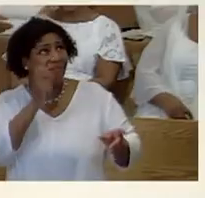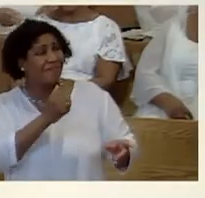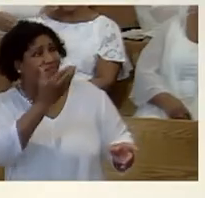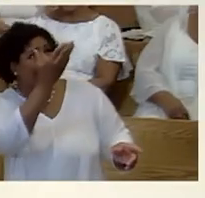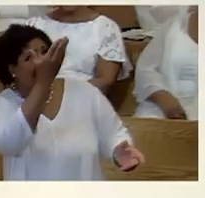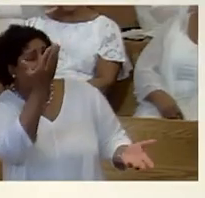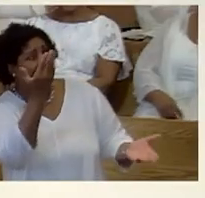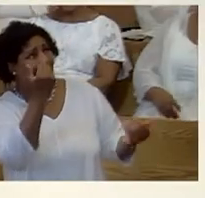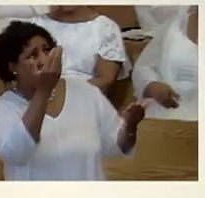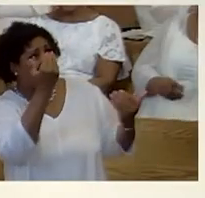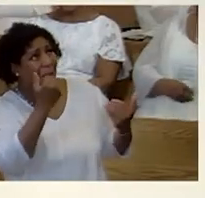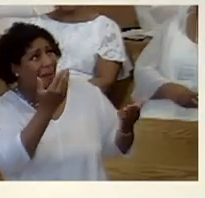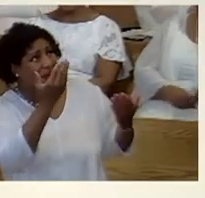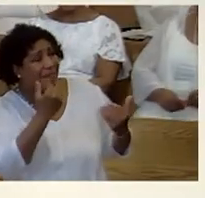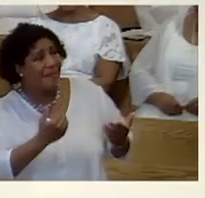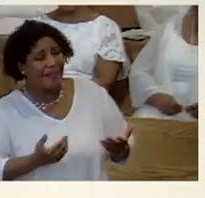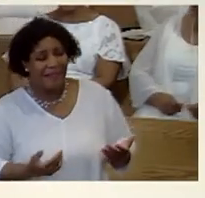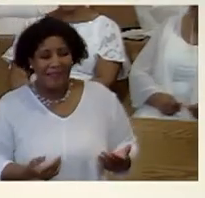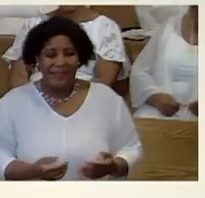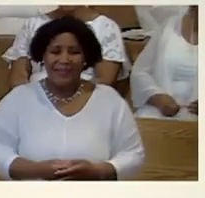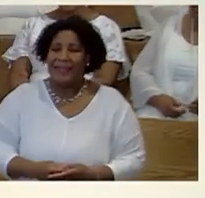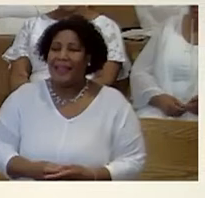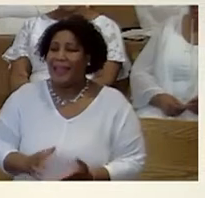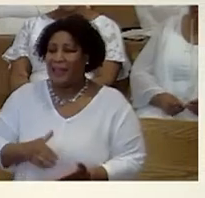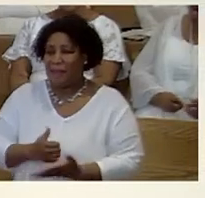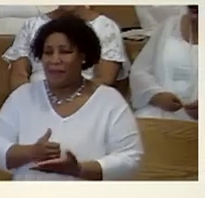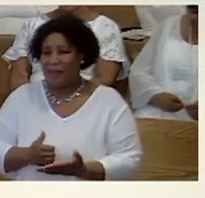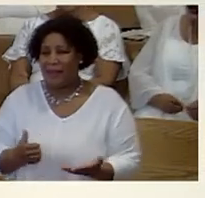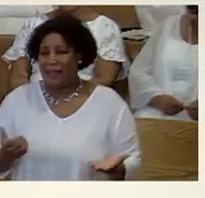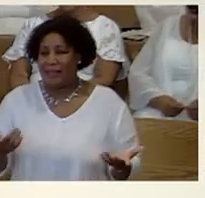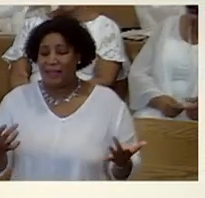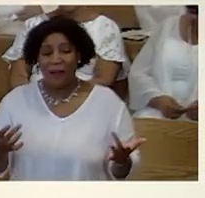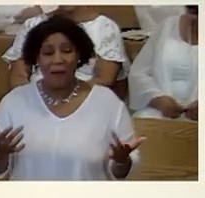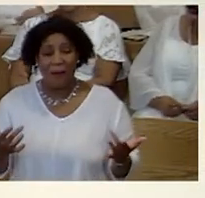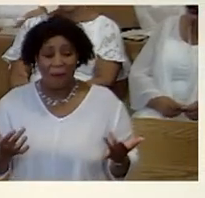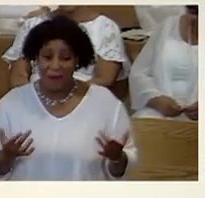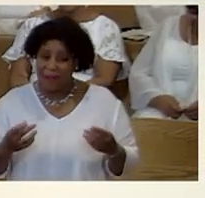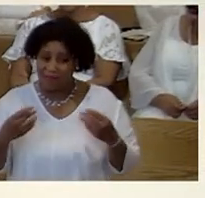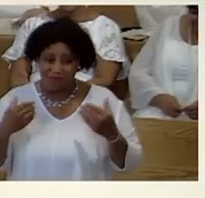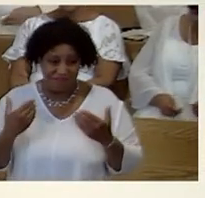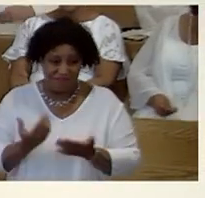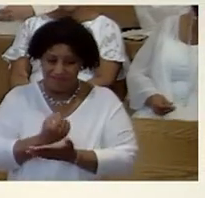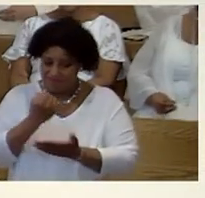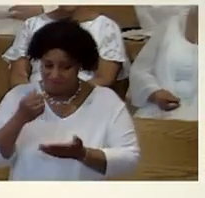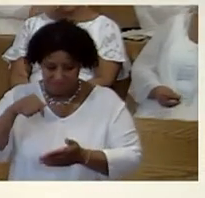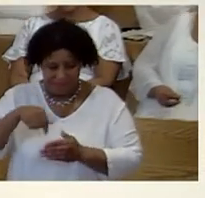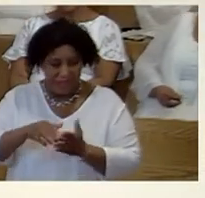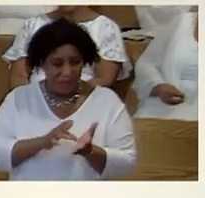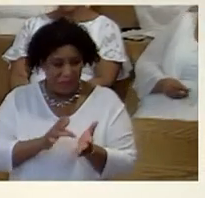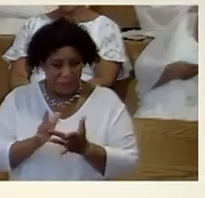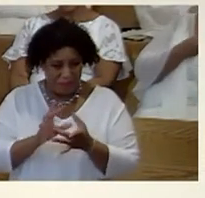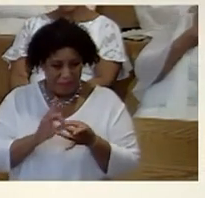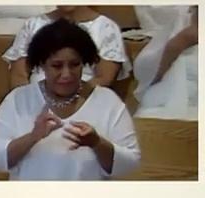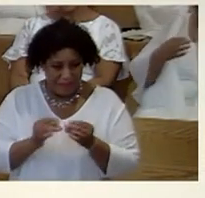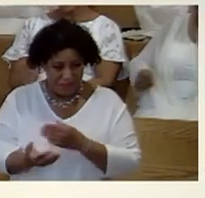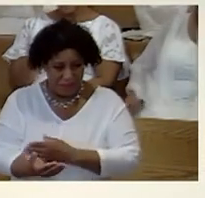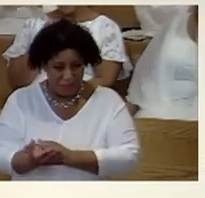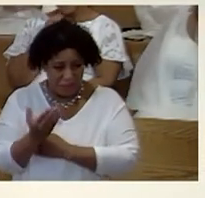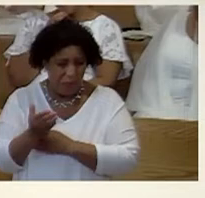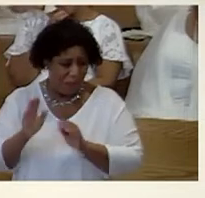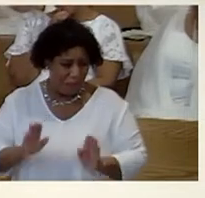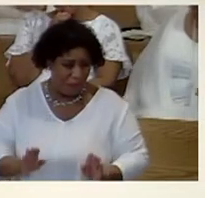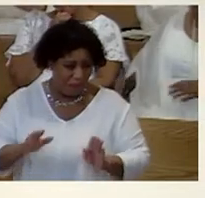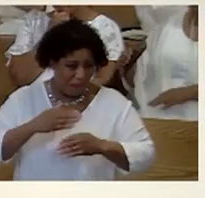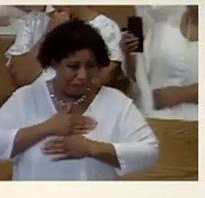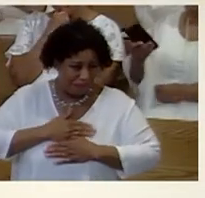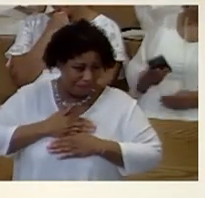heaven. Amen, amen. And so I'm going to dive right into the word and the message, because we're going to have a wonderful